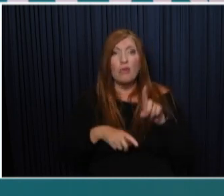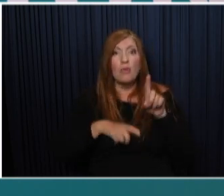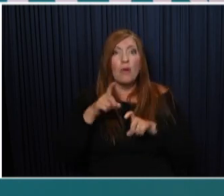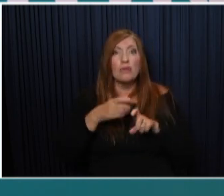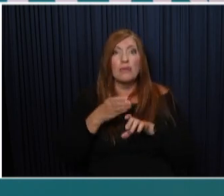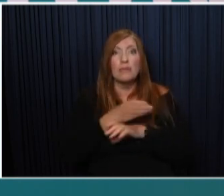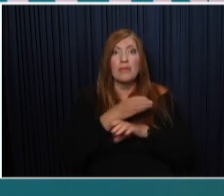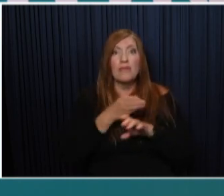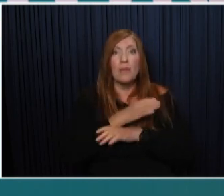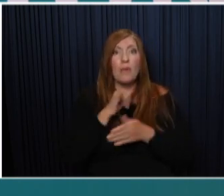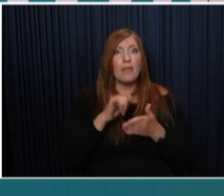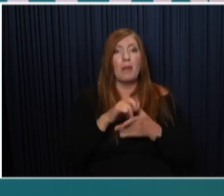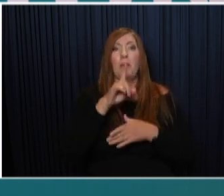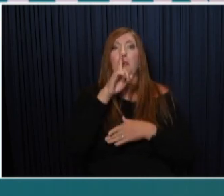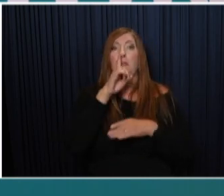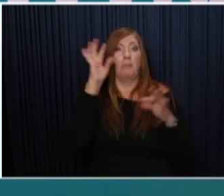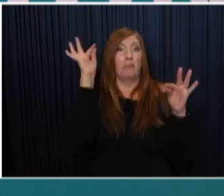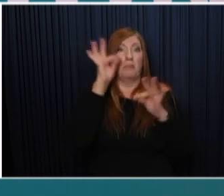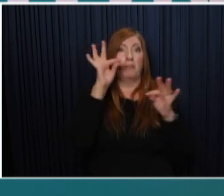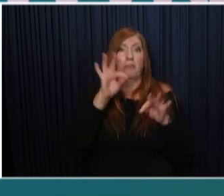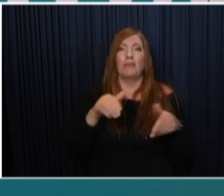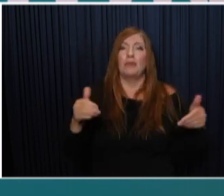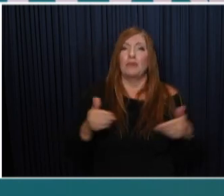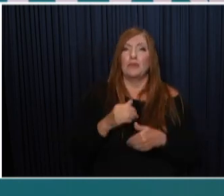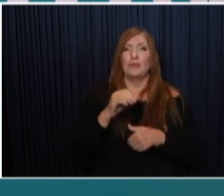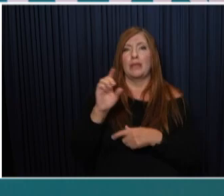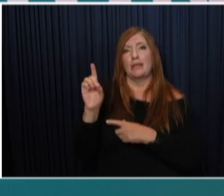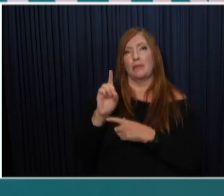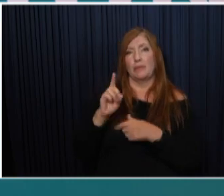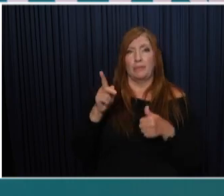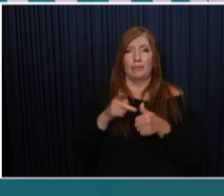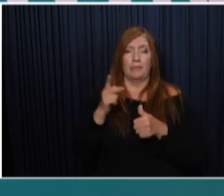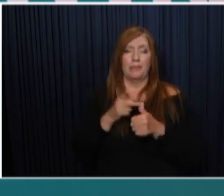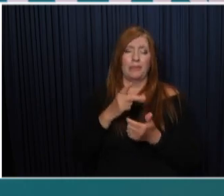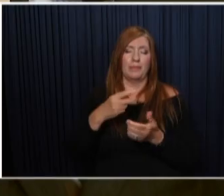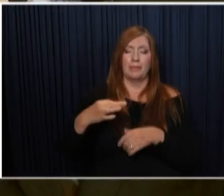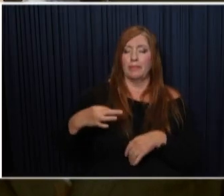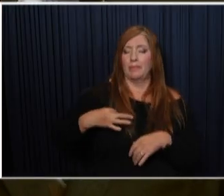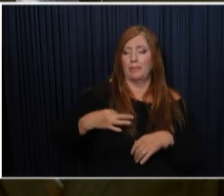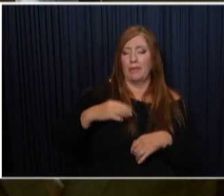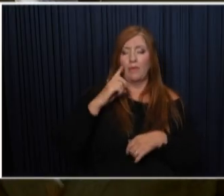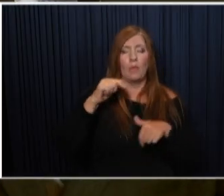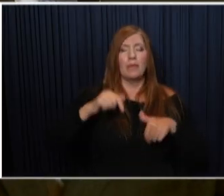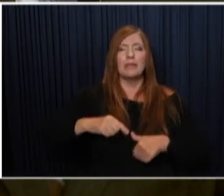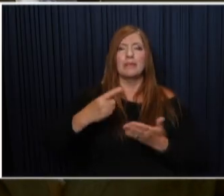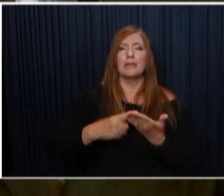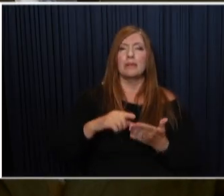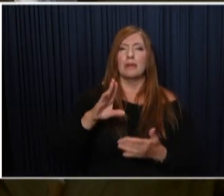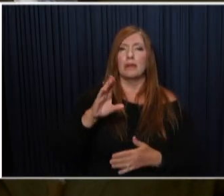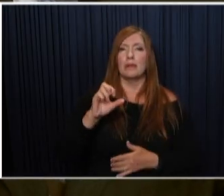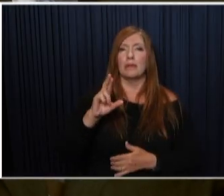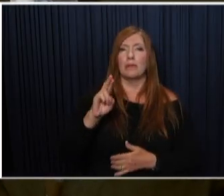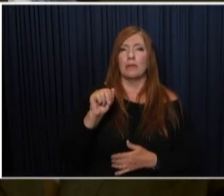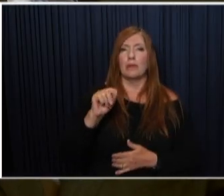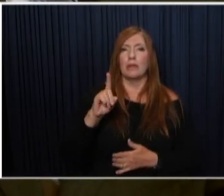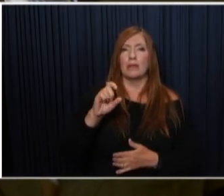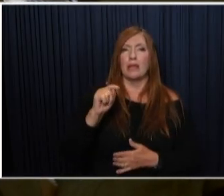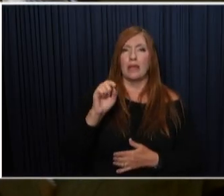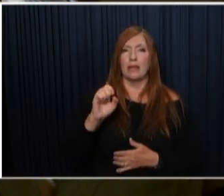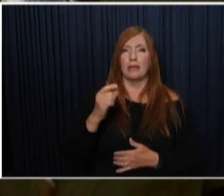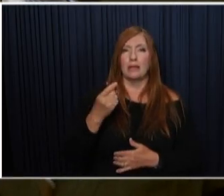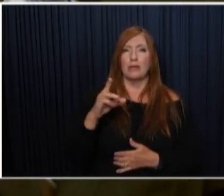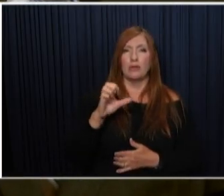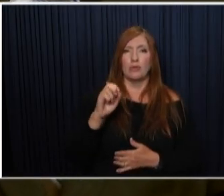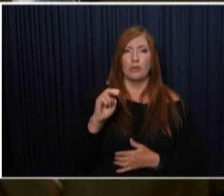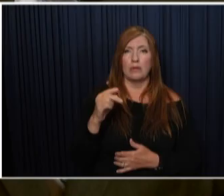questions. And with that, let's introduce the Democratic primary candidates for this debate. We have Bernadette Greene-Placentia and